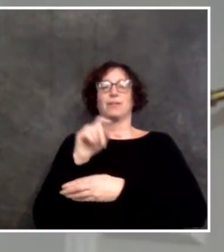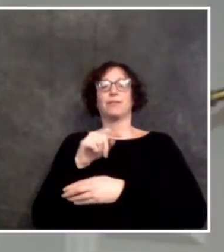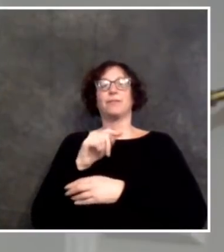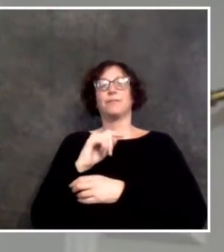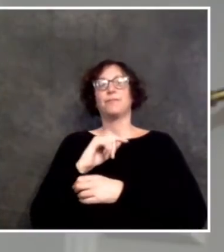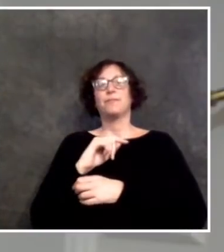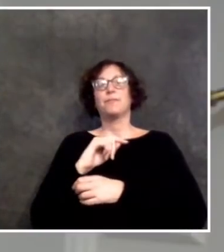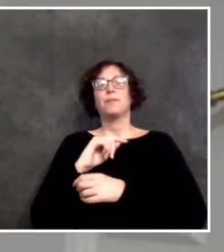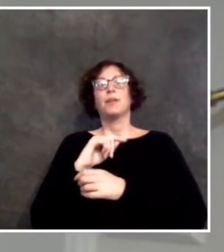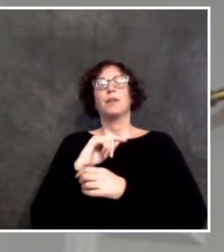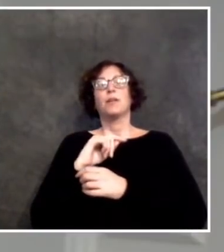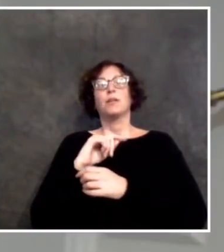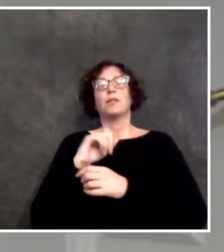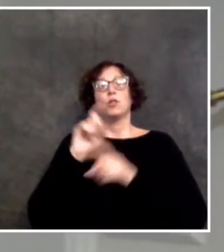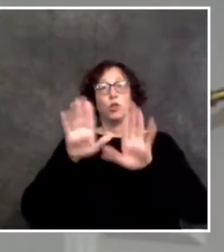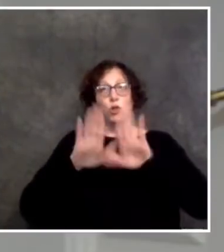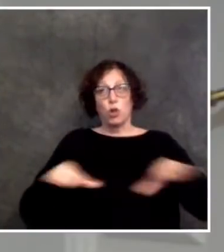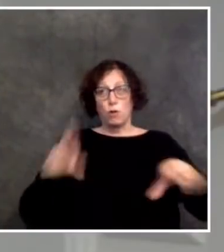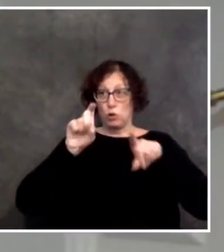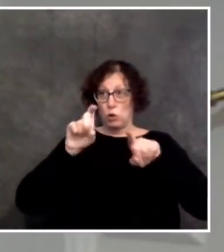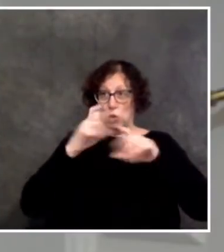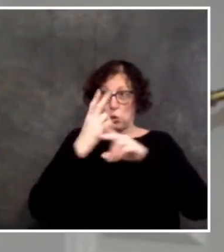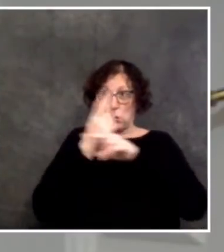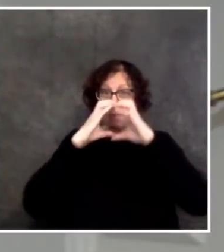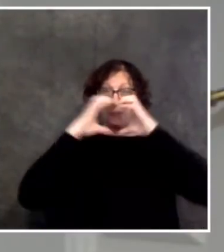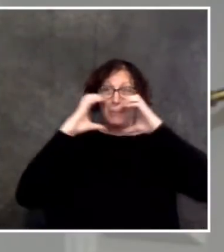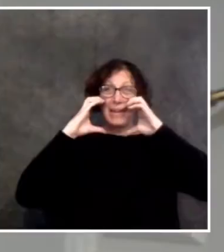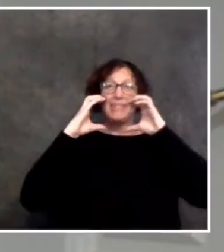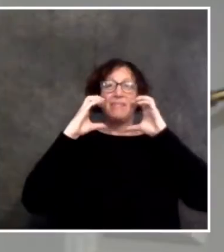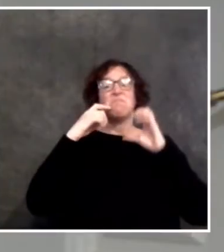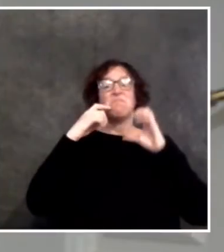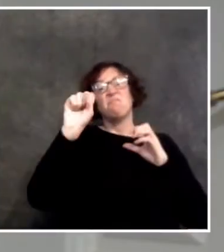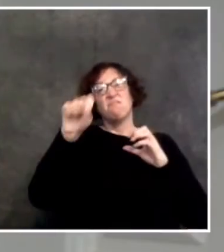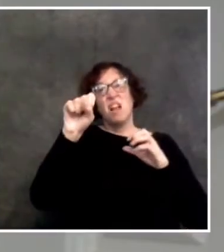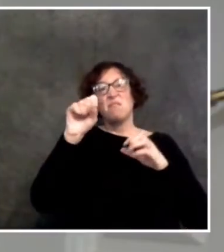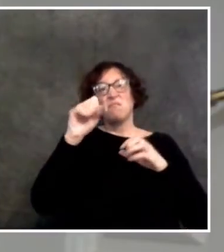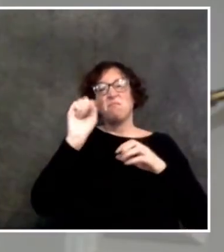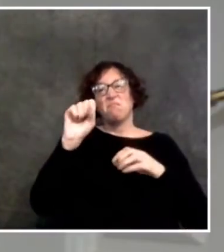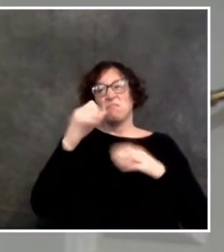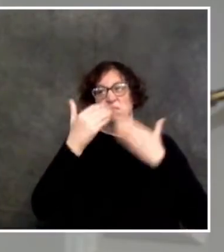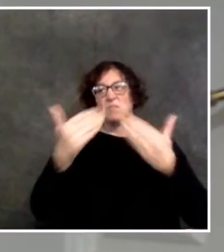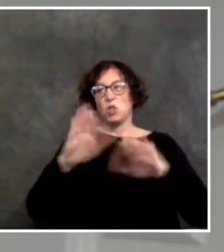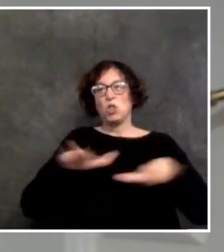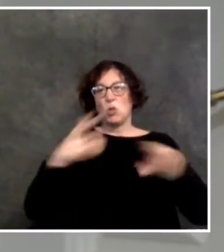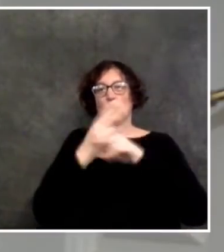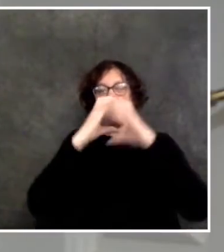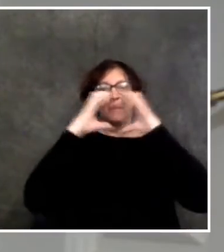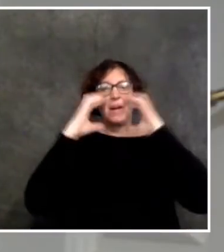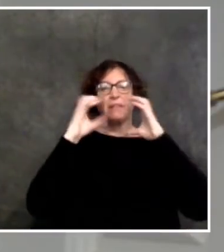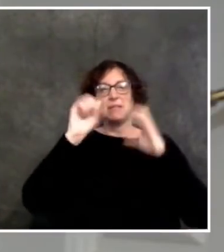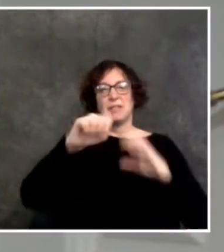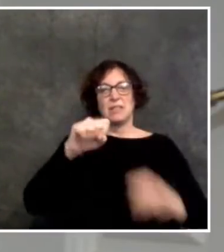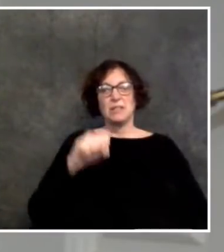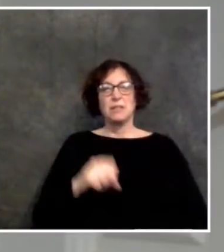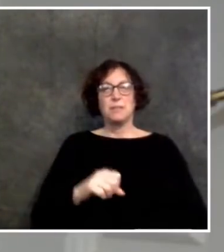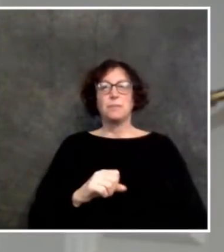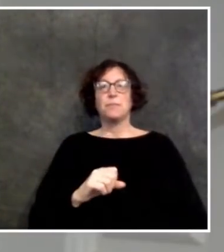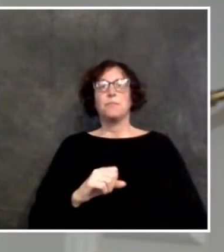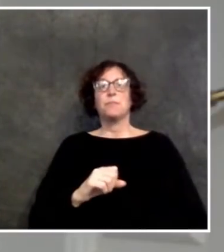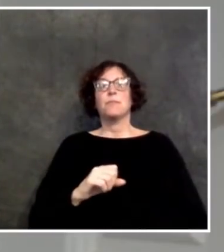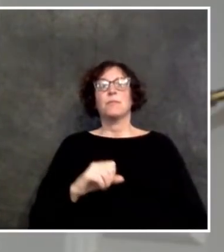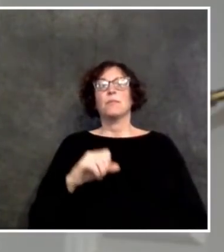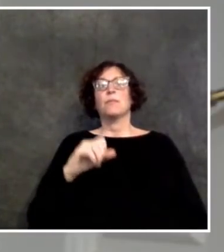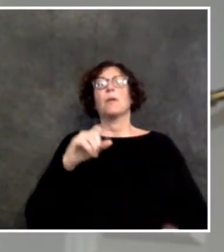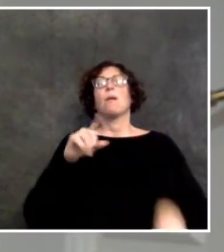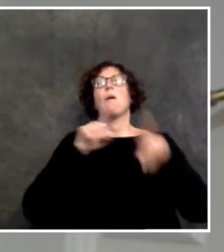would say yes. And I want to go a little bit further than that. I think that in engaging children in